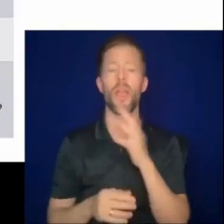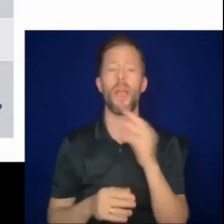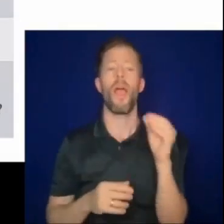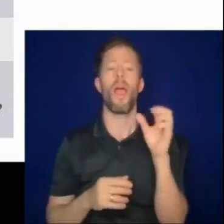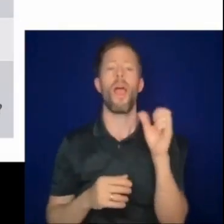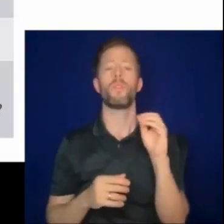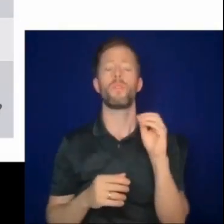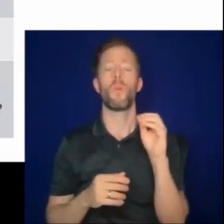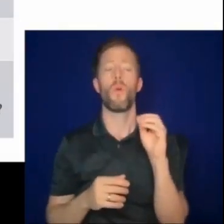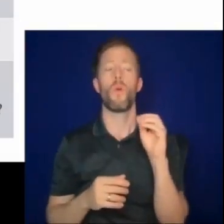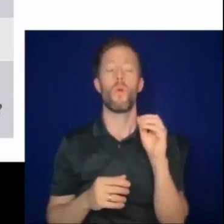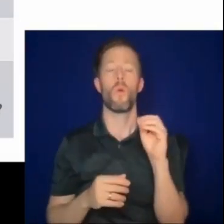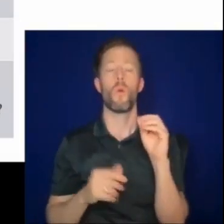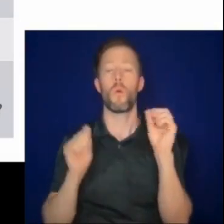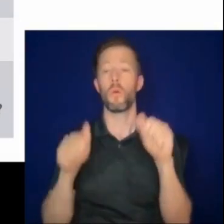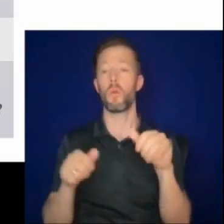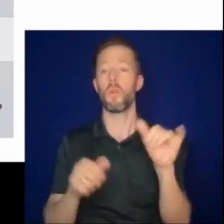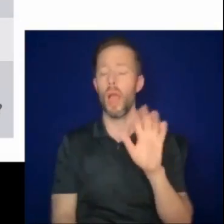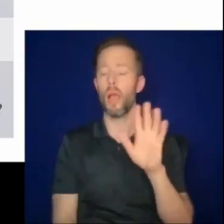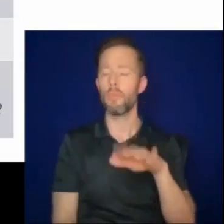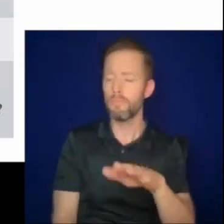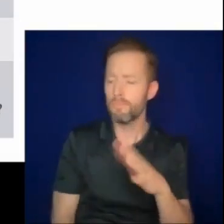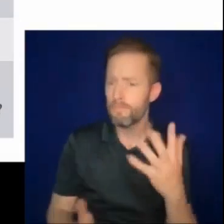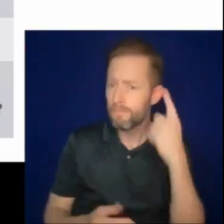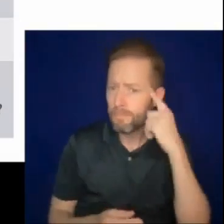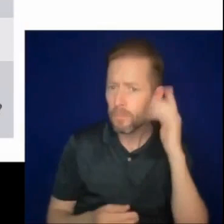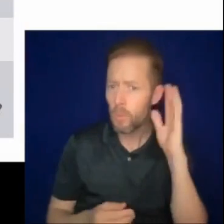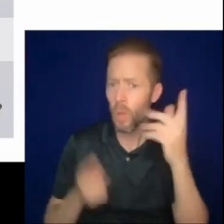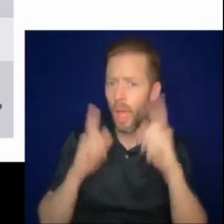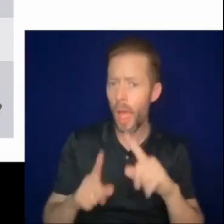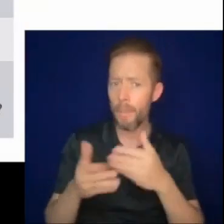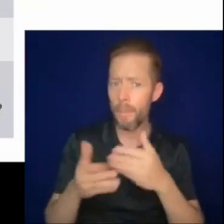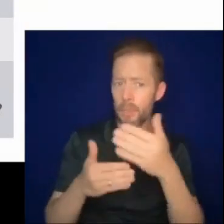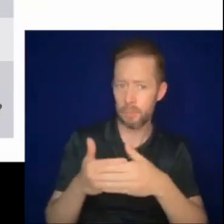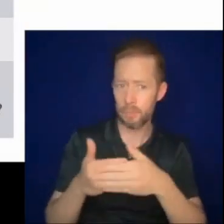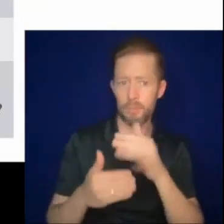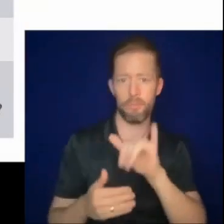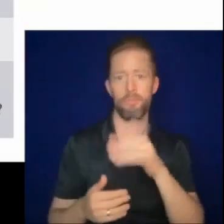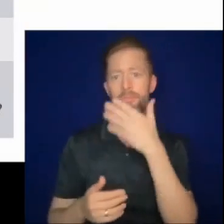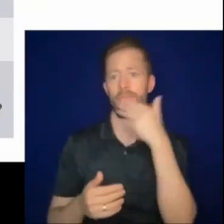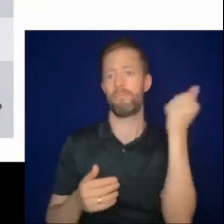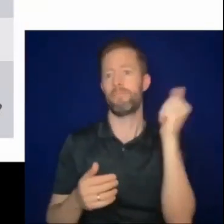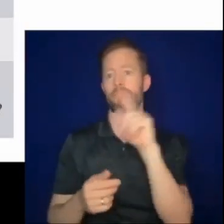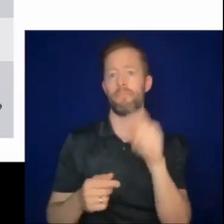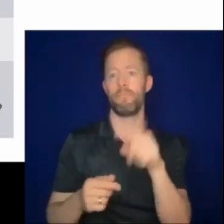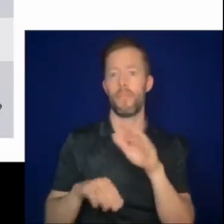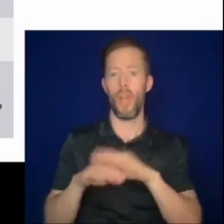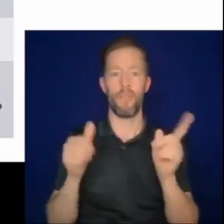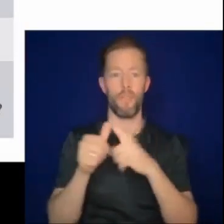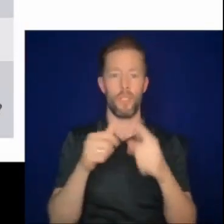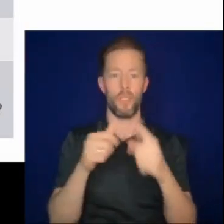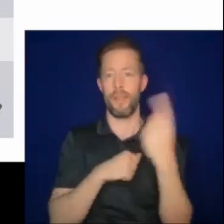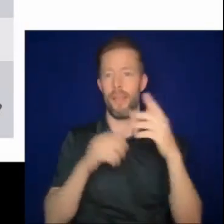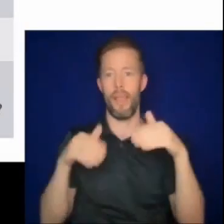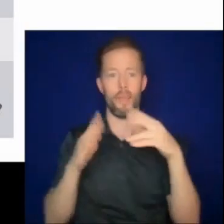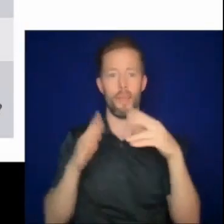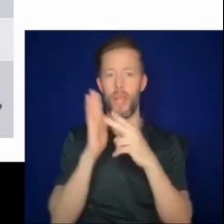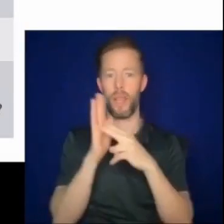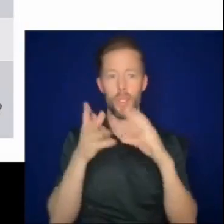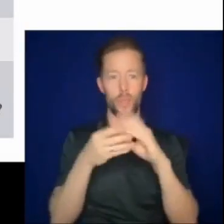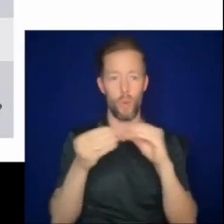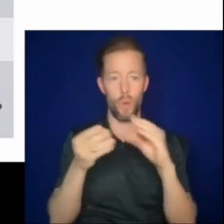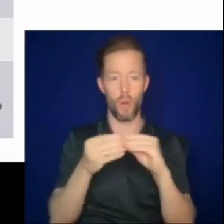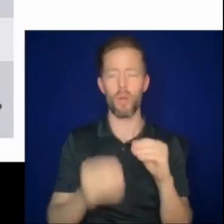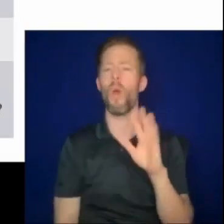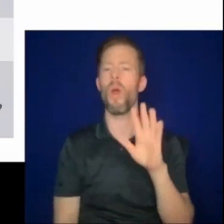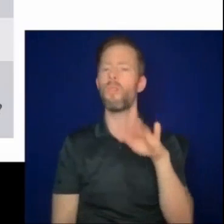other motivations. And so this can be things like, what do you think is going to happen next? That's the best question kind of on the first day when they haven't read the whole